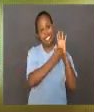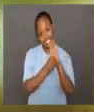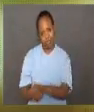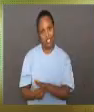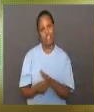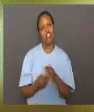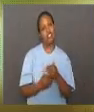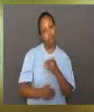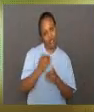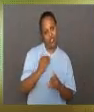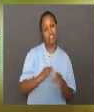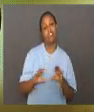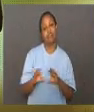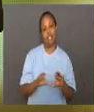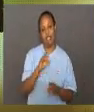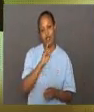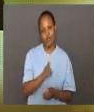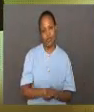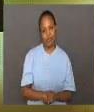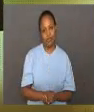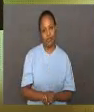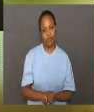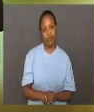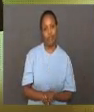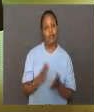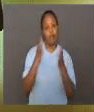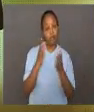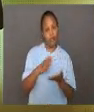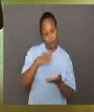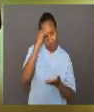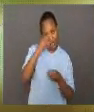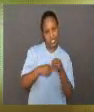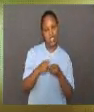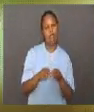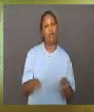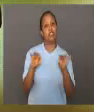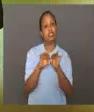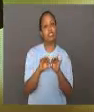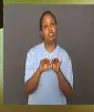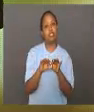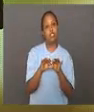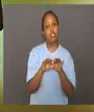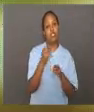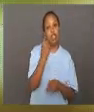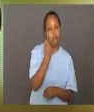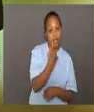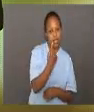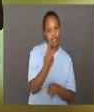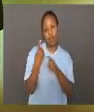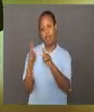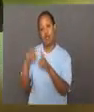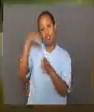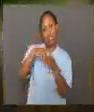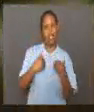discrimination and injustice. You will learn about the importance of recognizing unity in